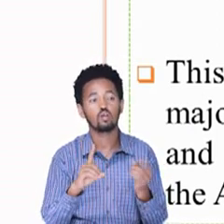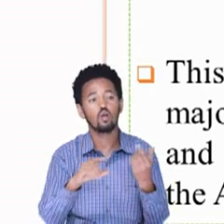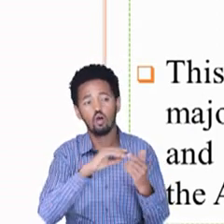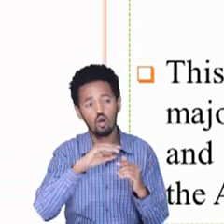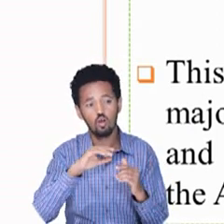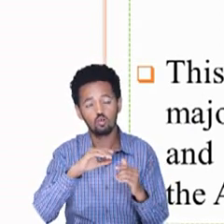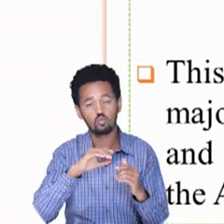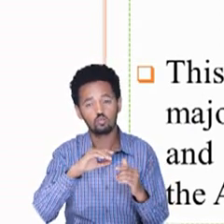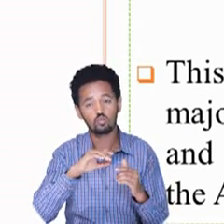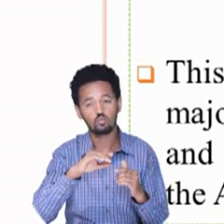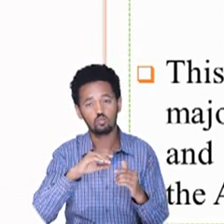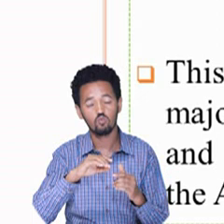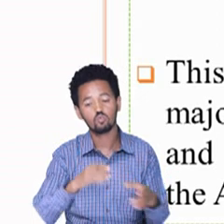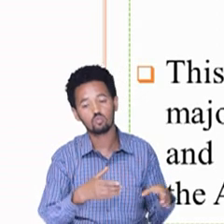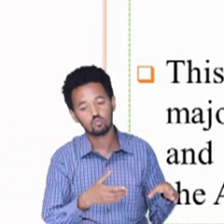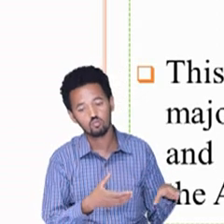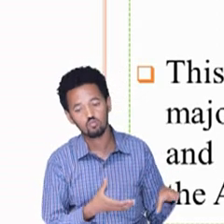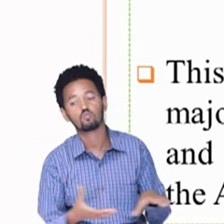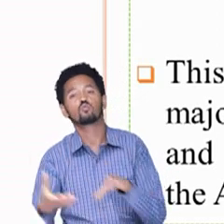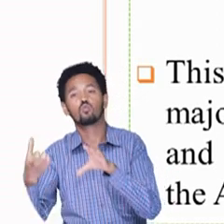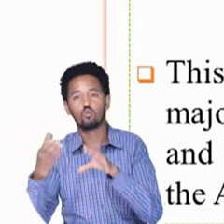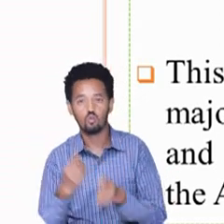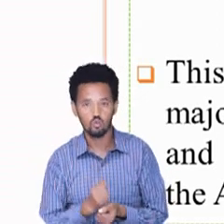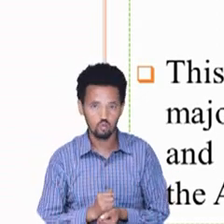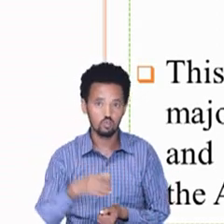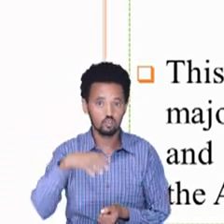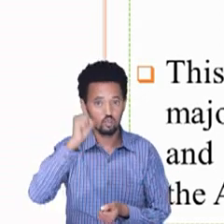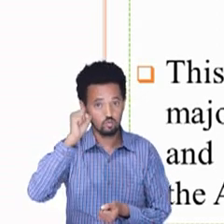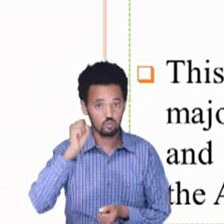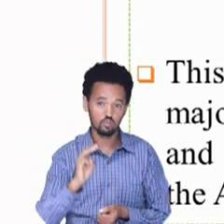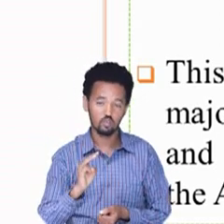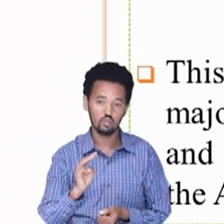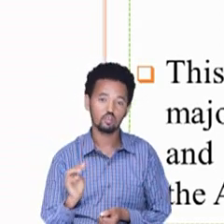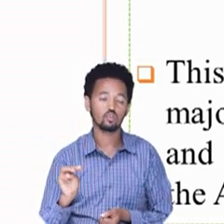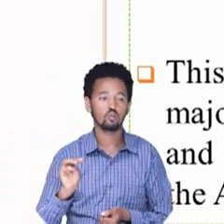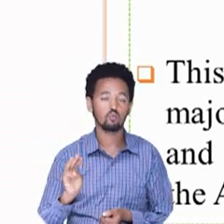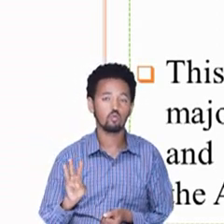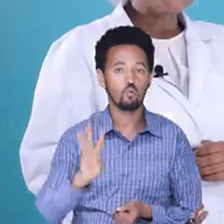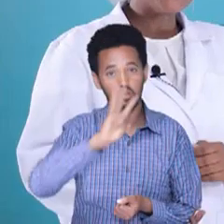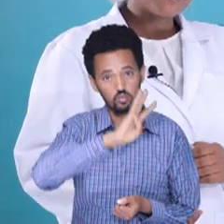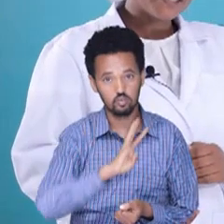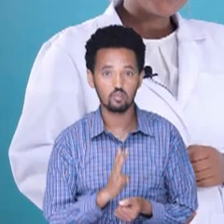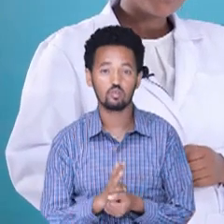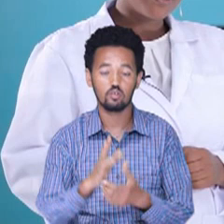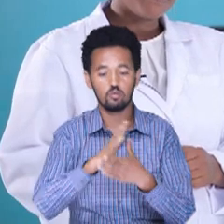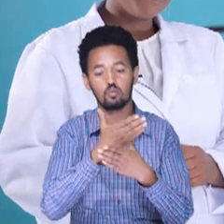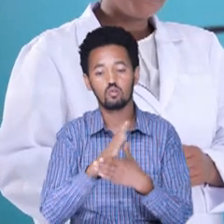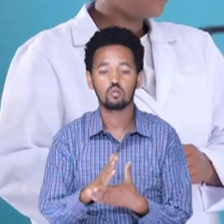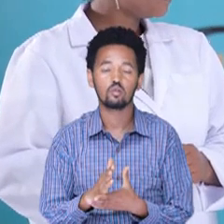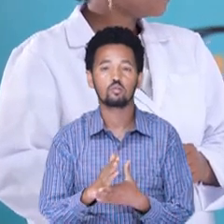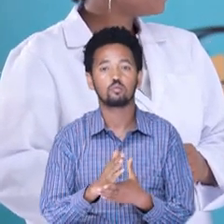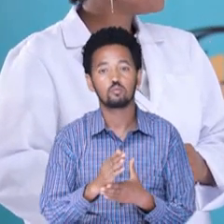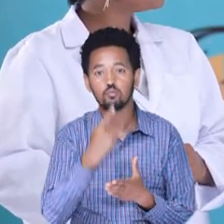All rivers flow south and westward empty to the Mediterranean Sea.